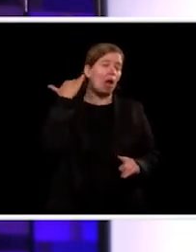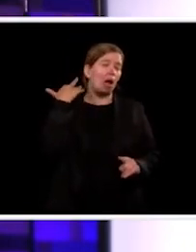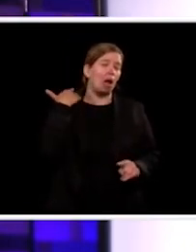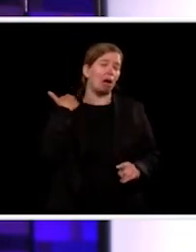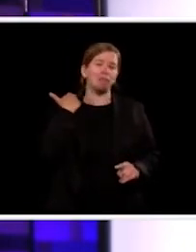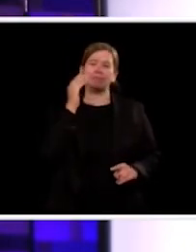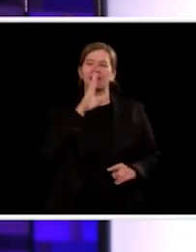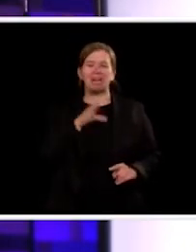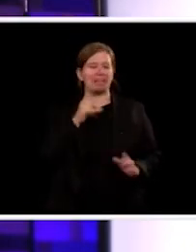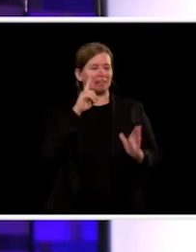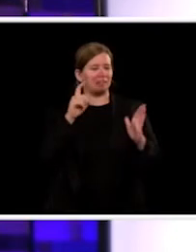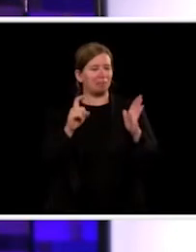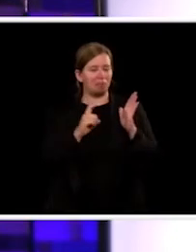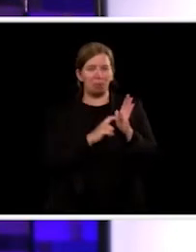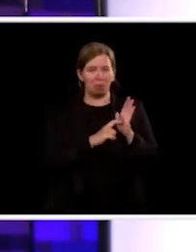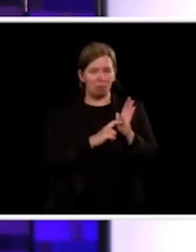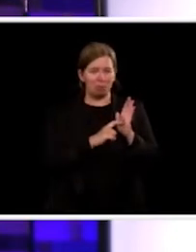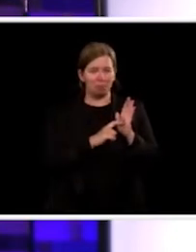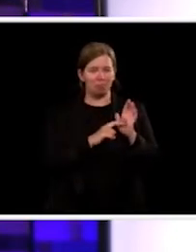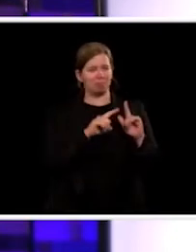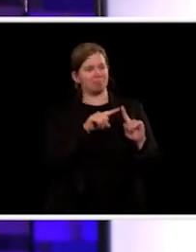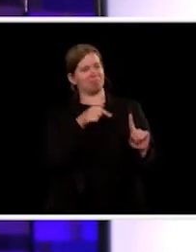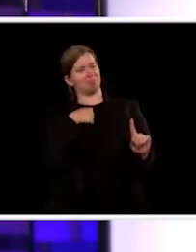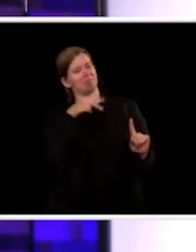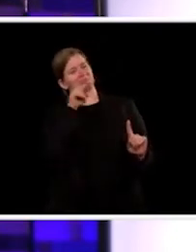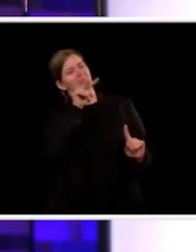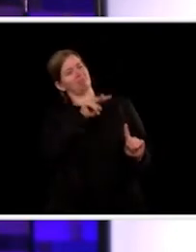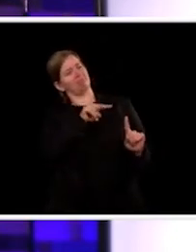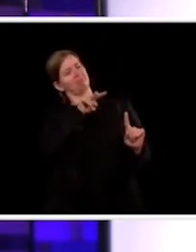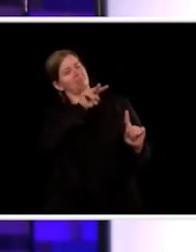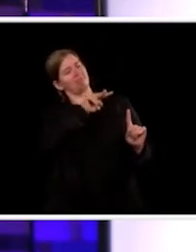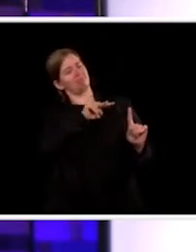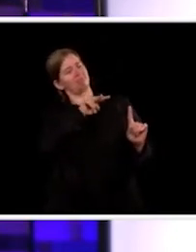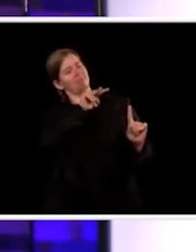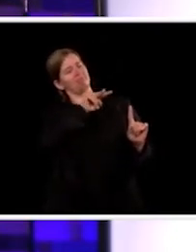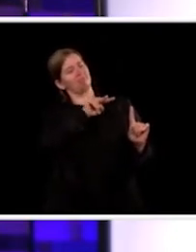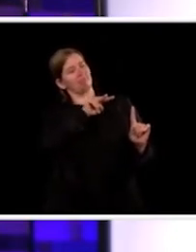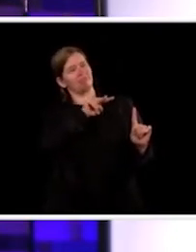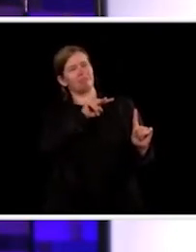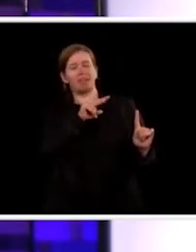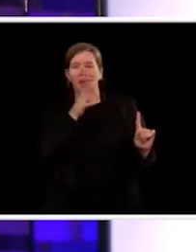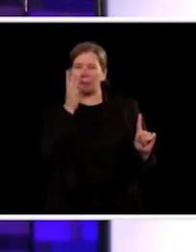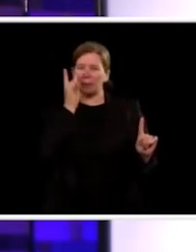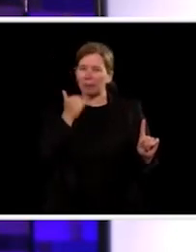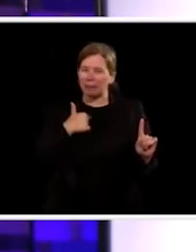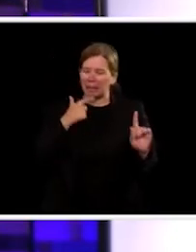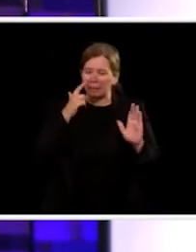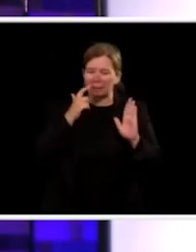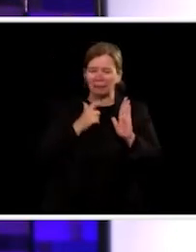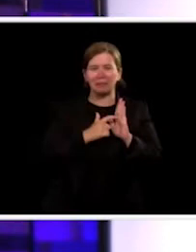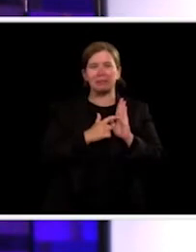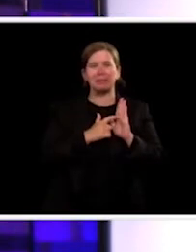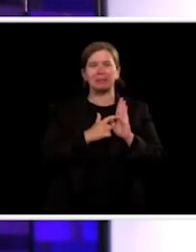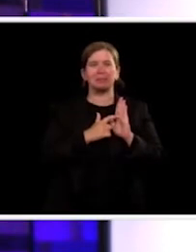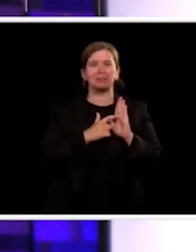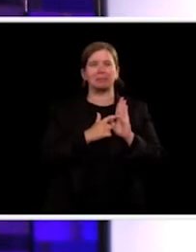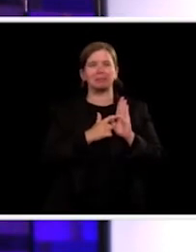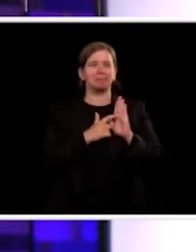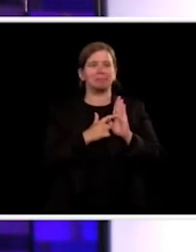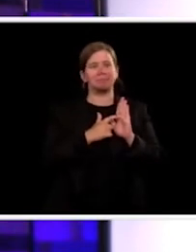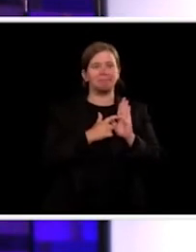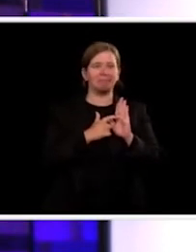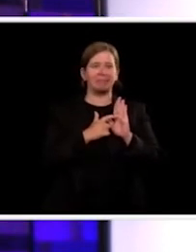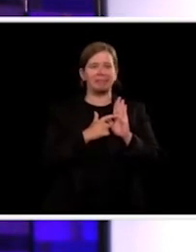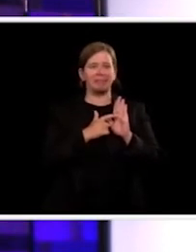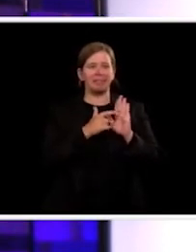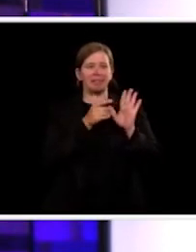would never have been noticed. But there it was. And I noticed it in a freedom sort